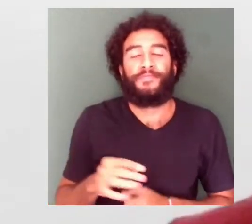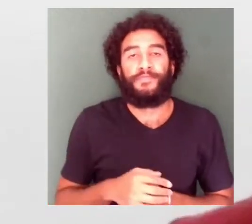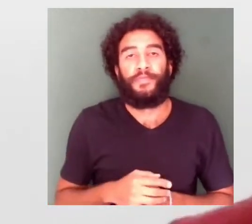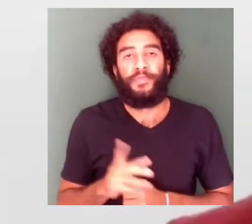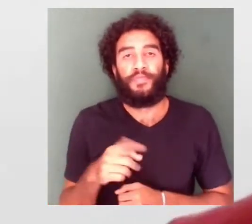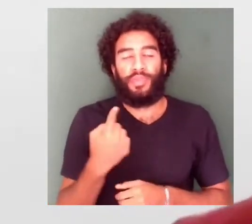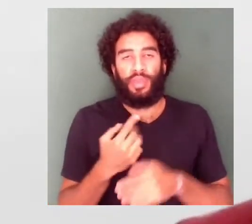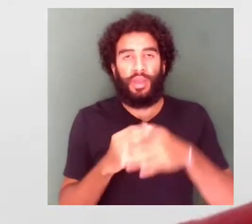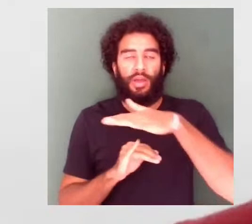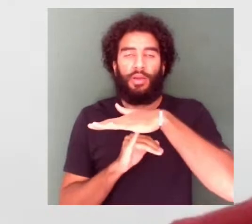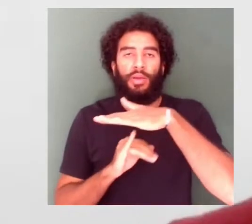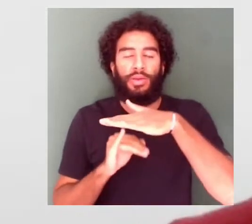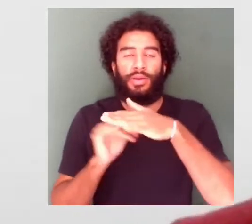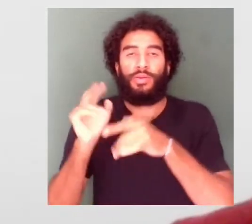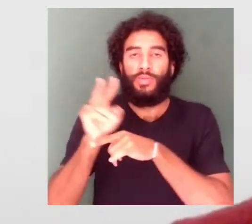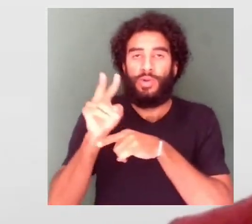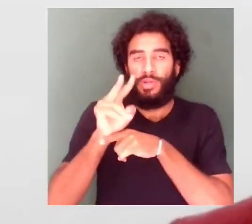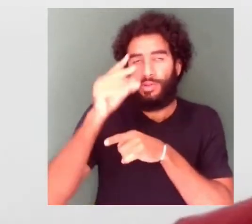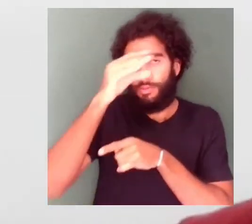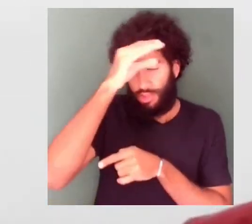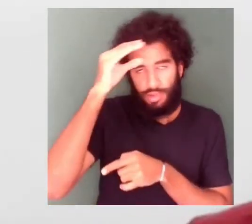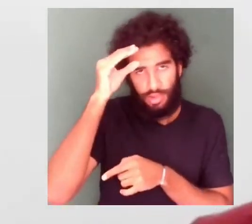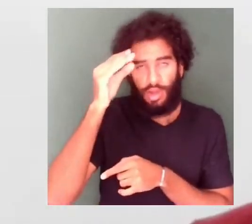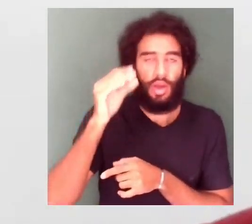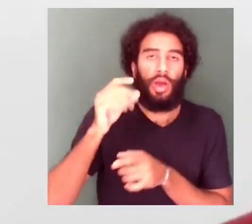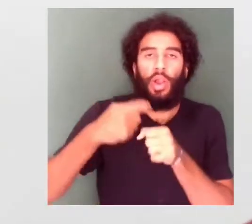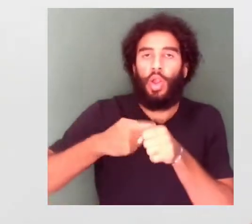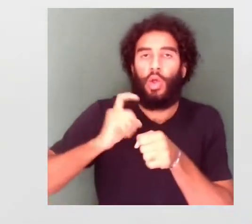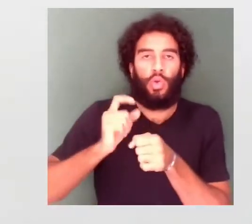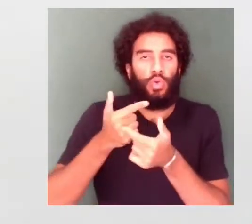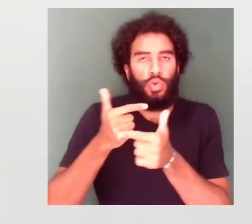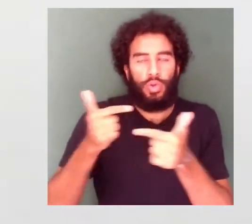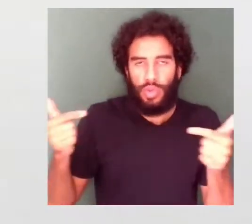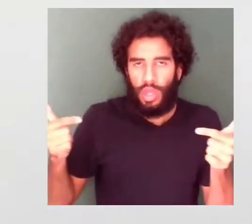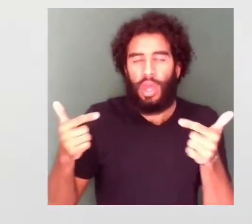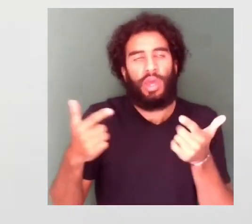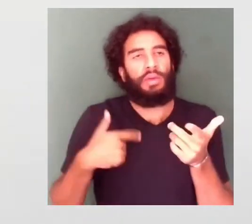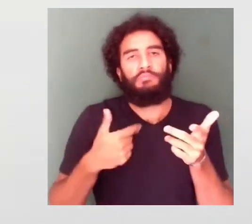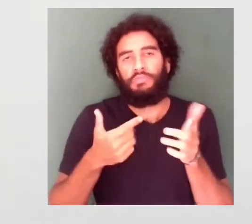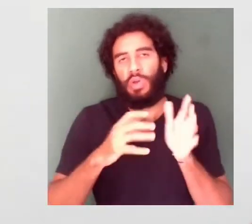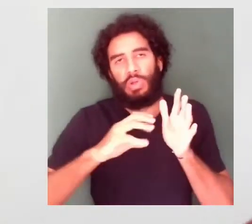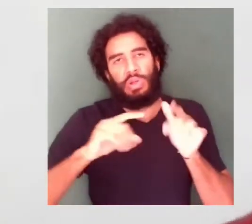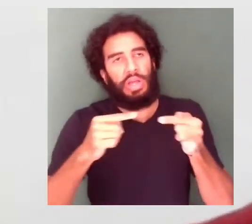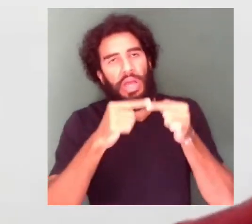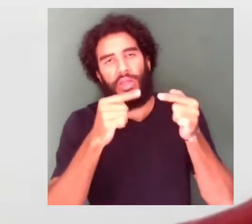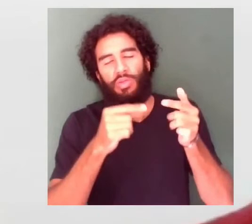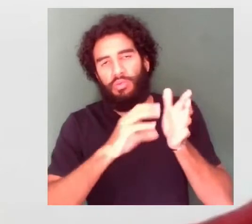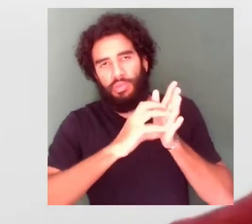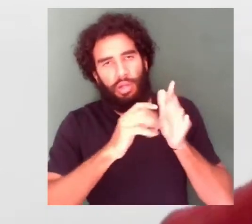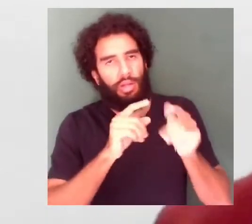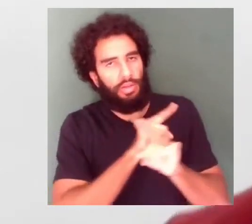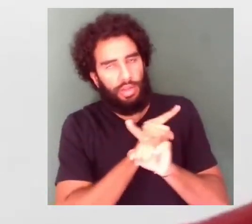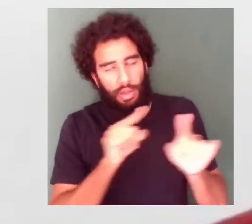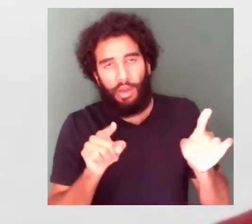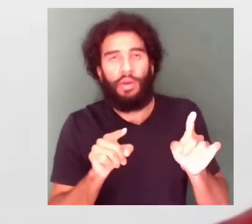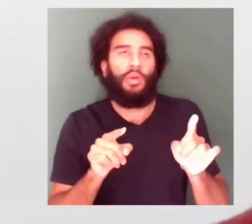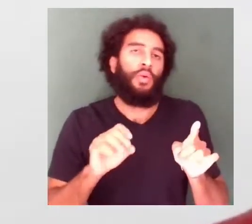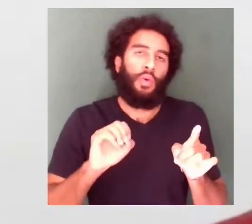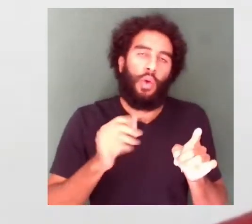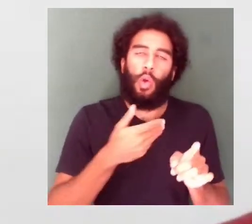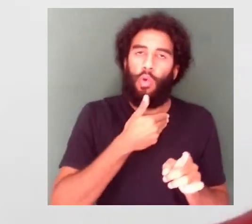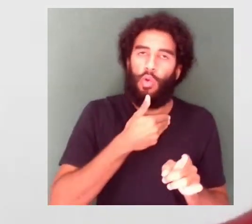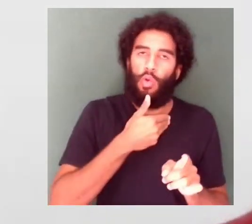know about our institution, we are a consumer defense association that is independent from any